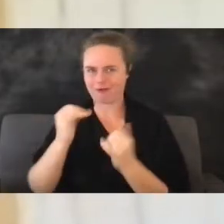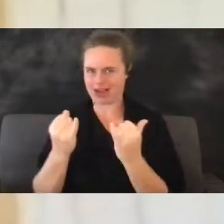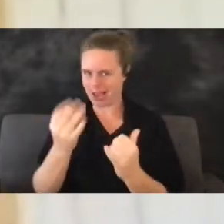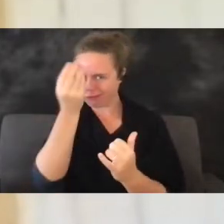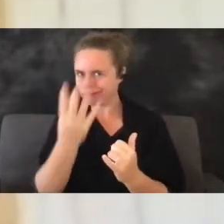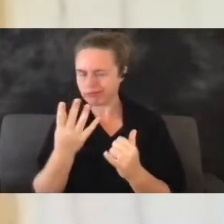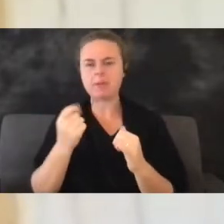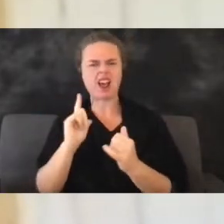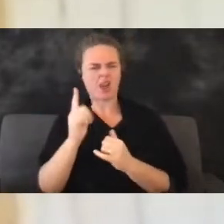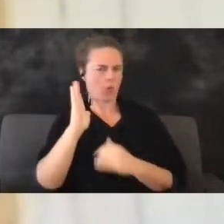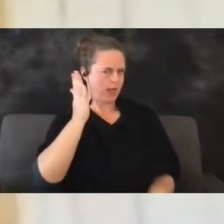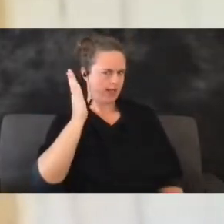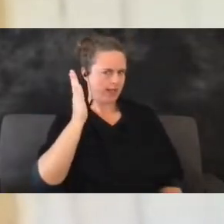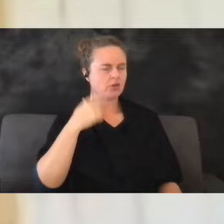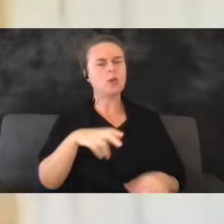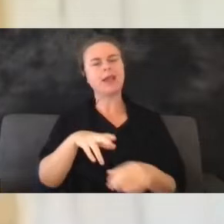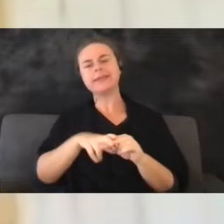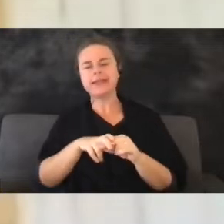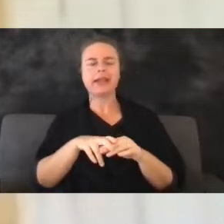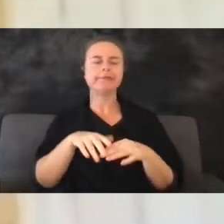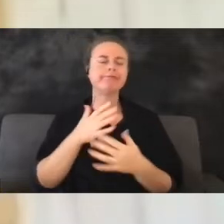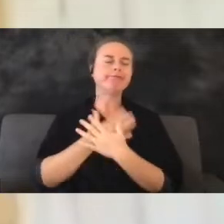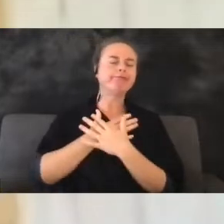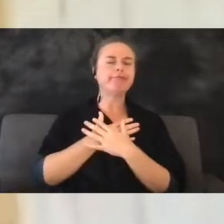if you're here to enjoy the presentations.